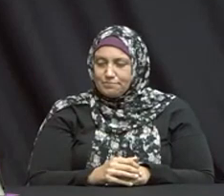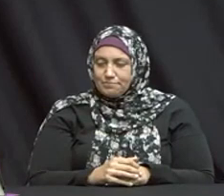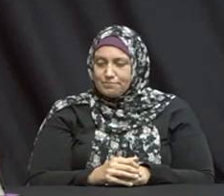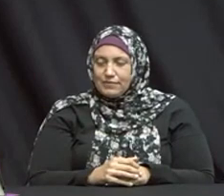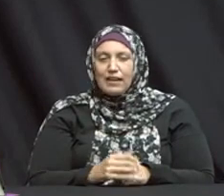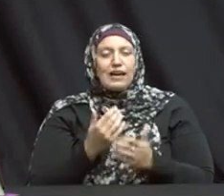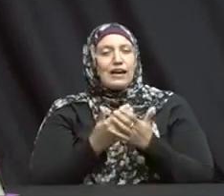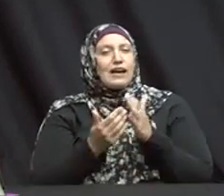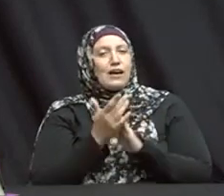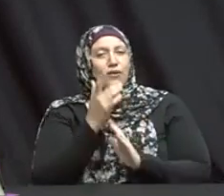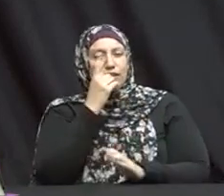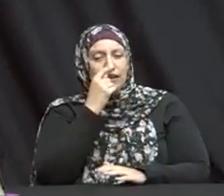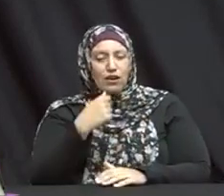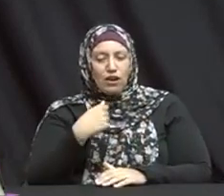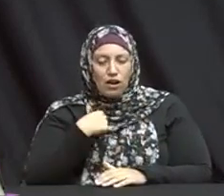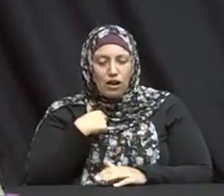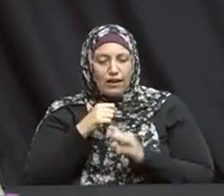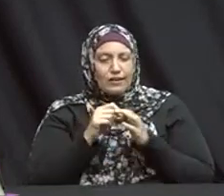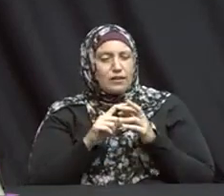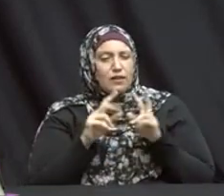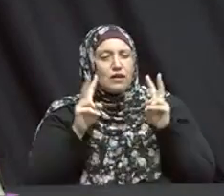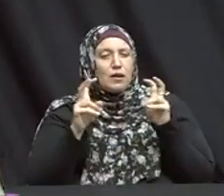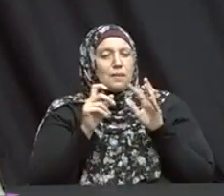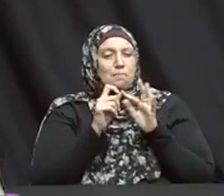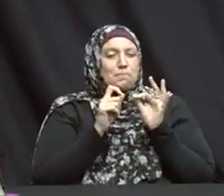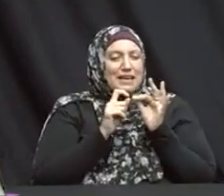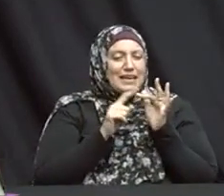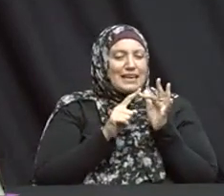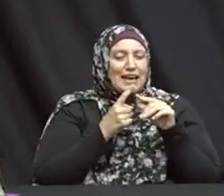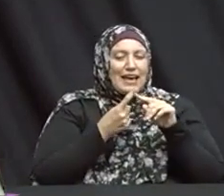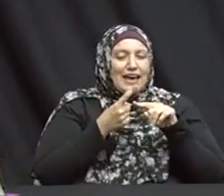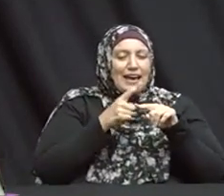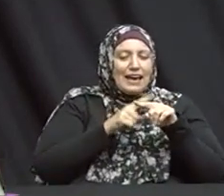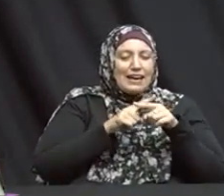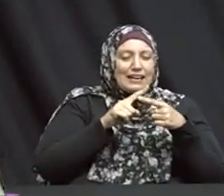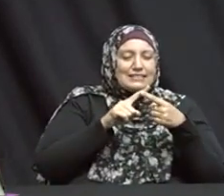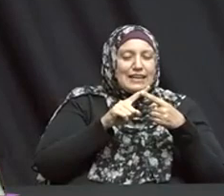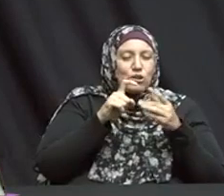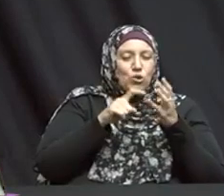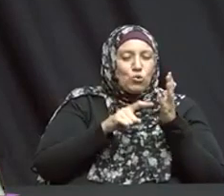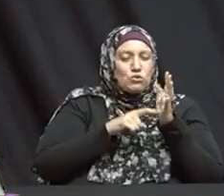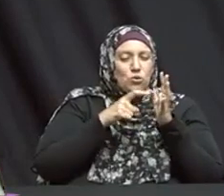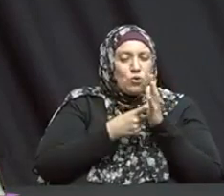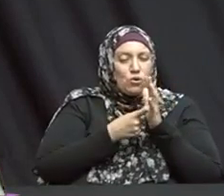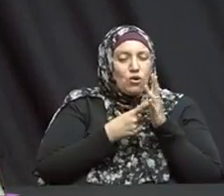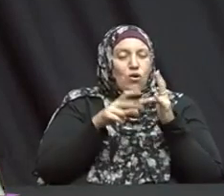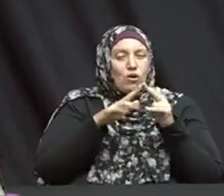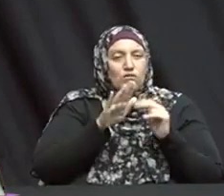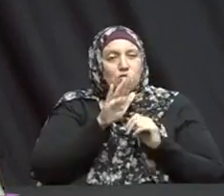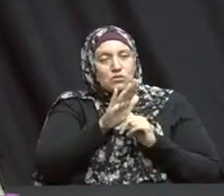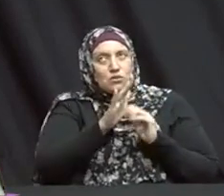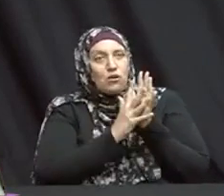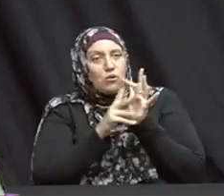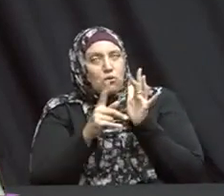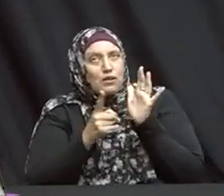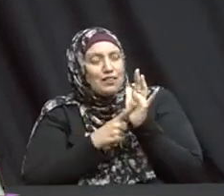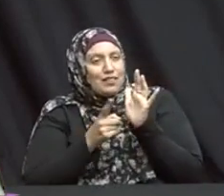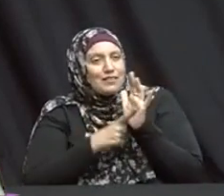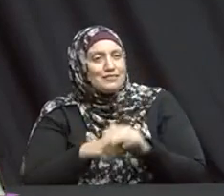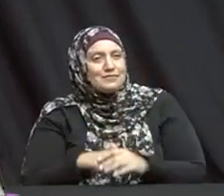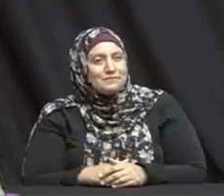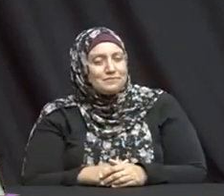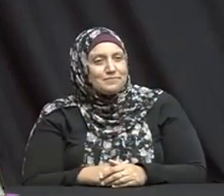I be the executor of my will? We usually appoint as a testator, a dying person like myself, is appointing